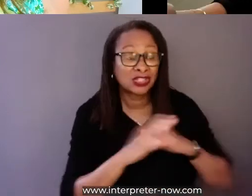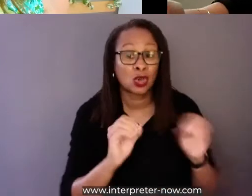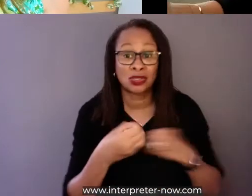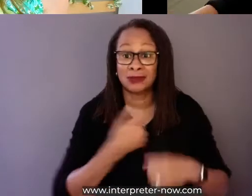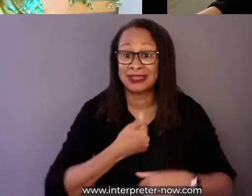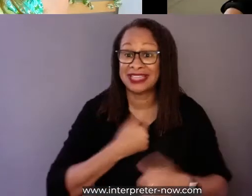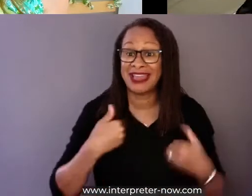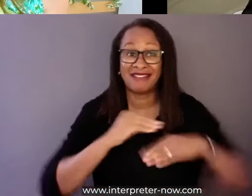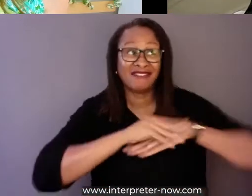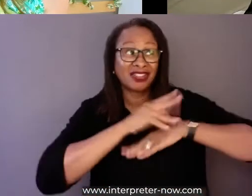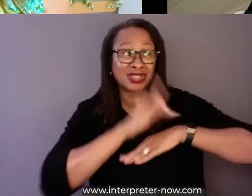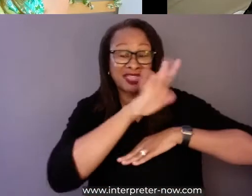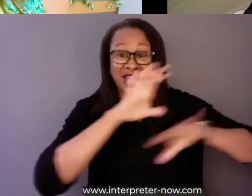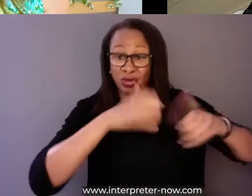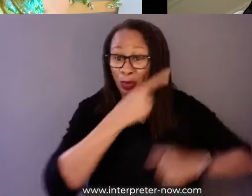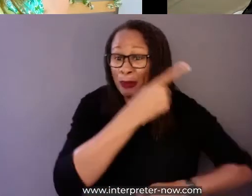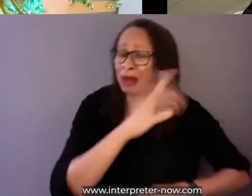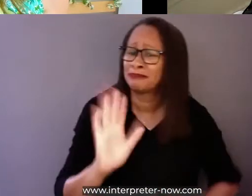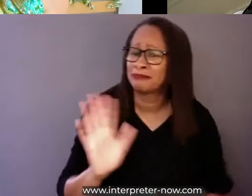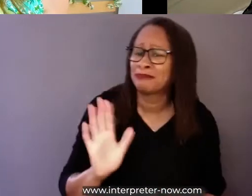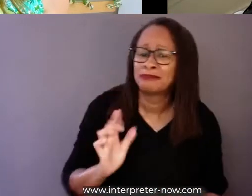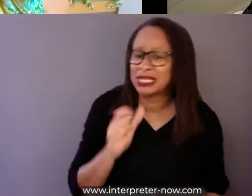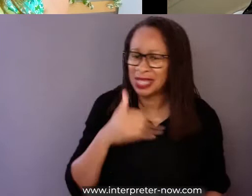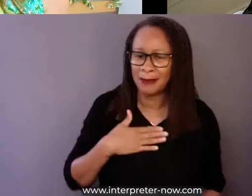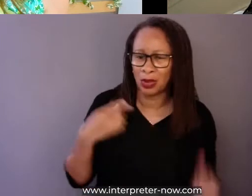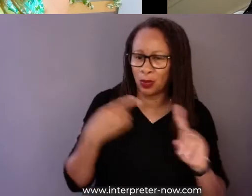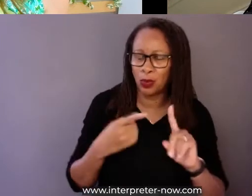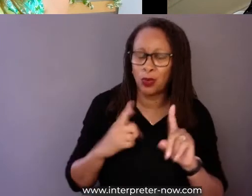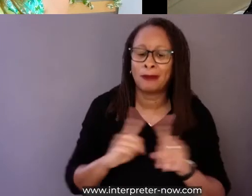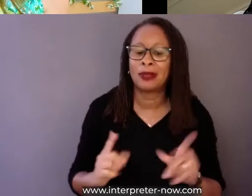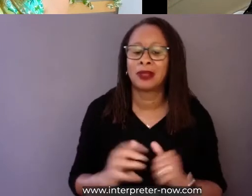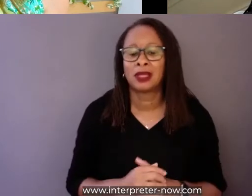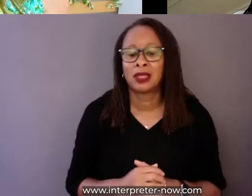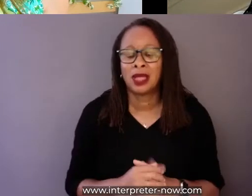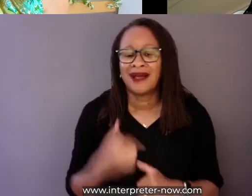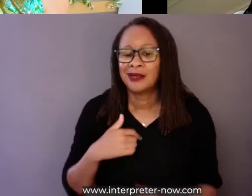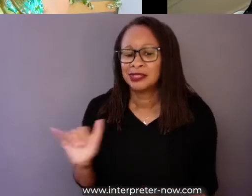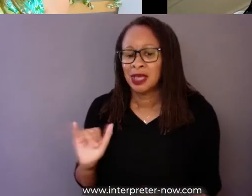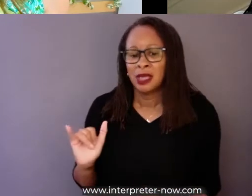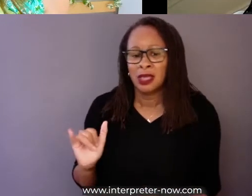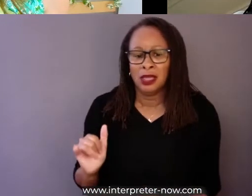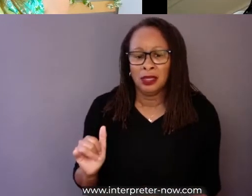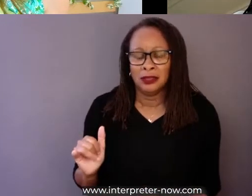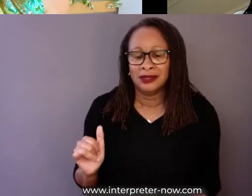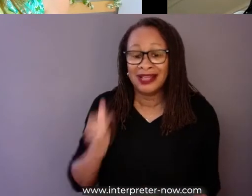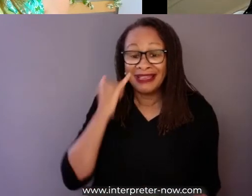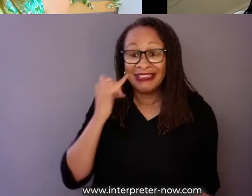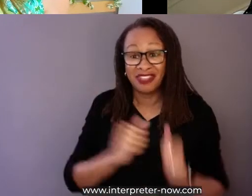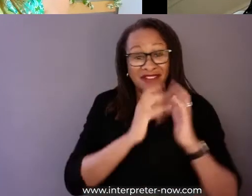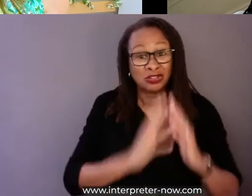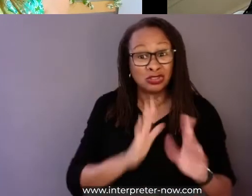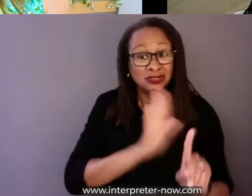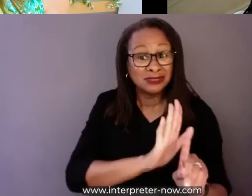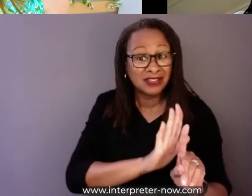have influence over that early founding team. But I was like, well, if the founders